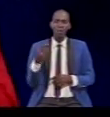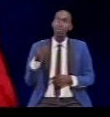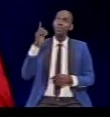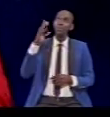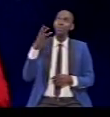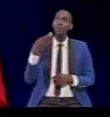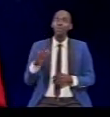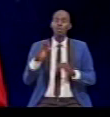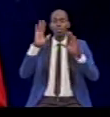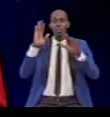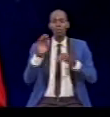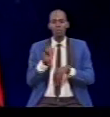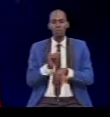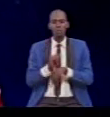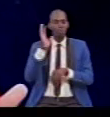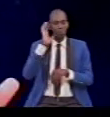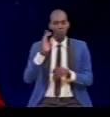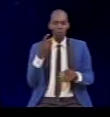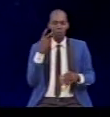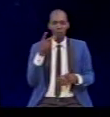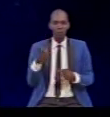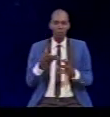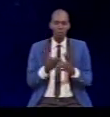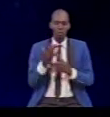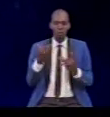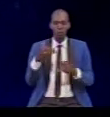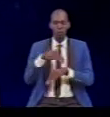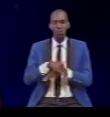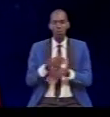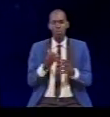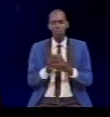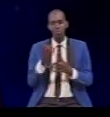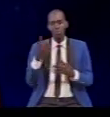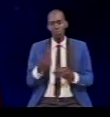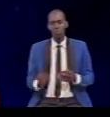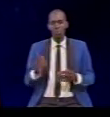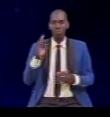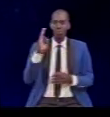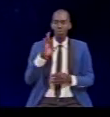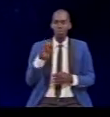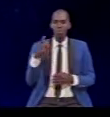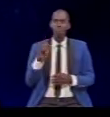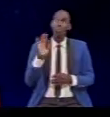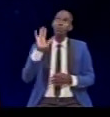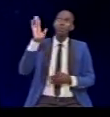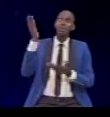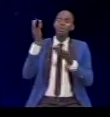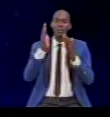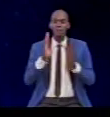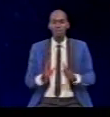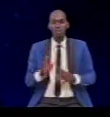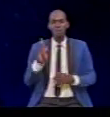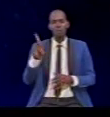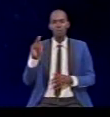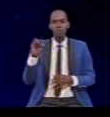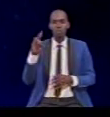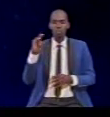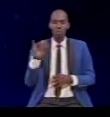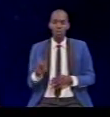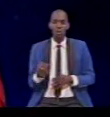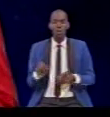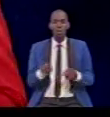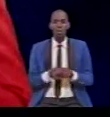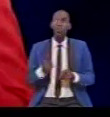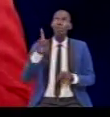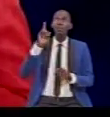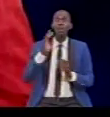miracles will visit you tonight through the ministration of his servant, Pastor Dr. W.F. KUMUYI. As he